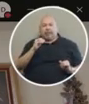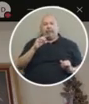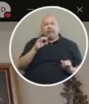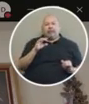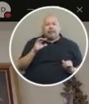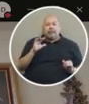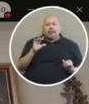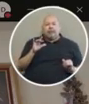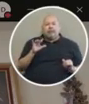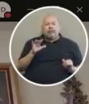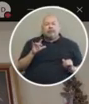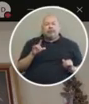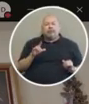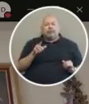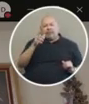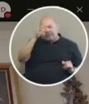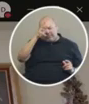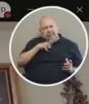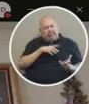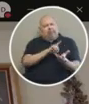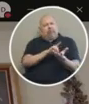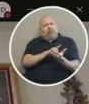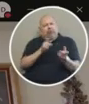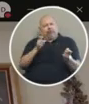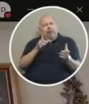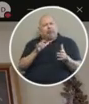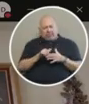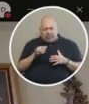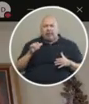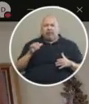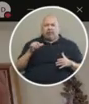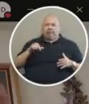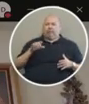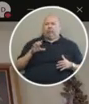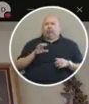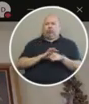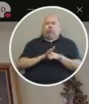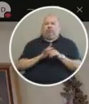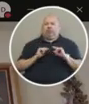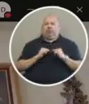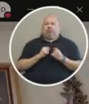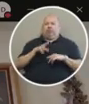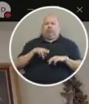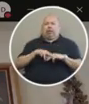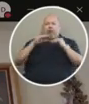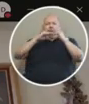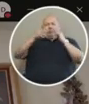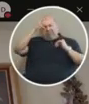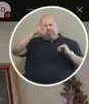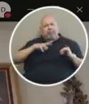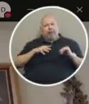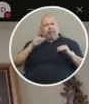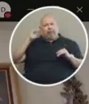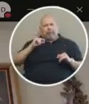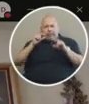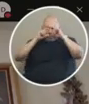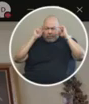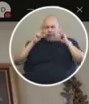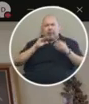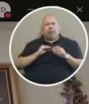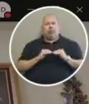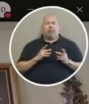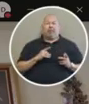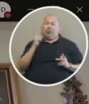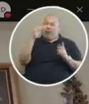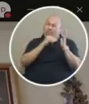who's the doctor who's in charge of the COVID team at the national level, she indicates the numbers could be